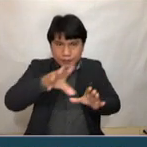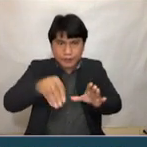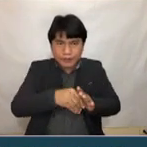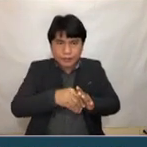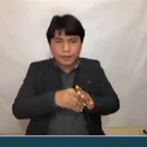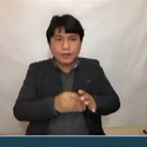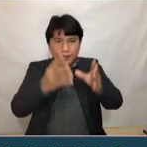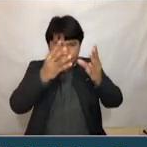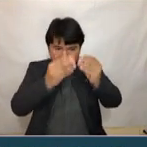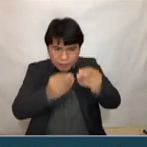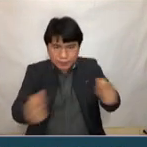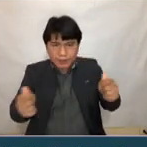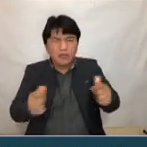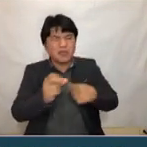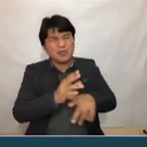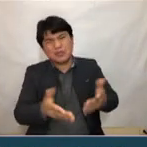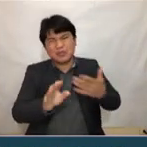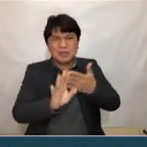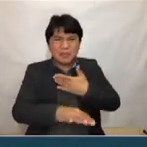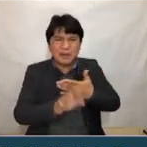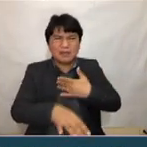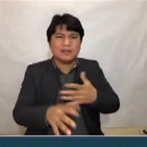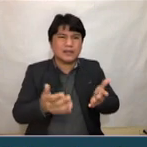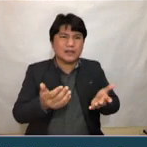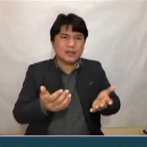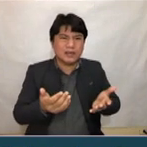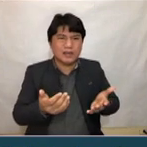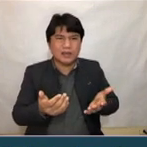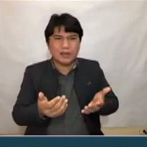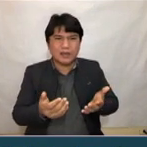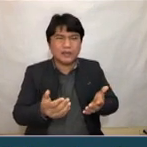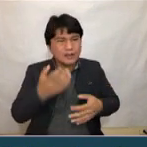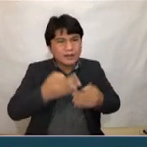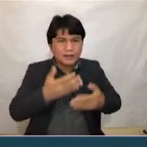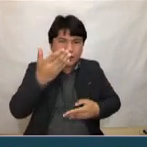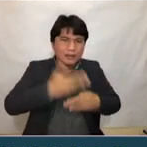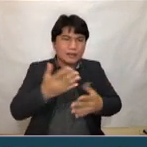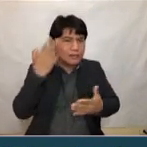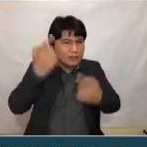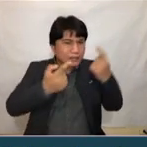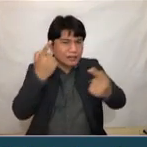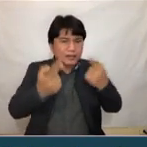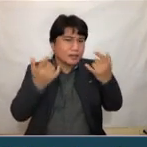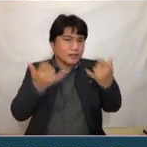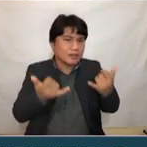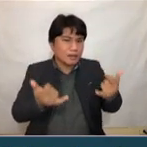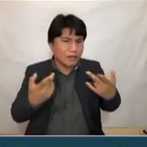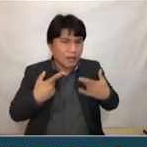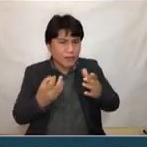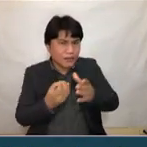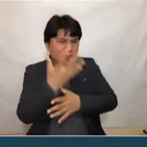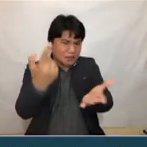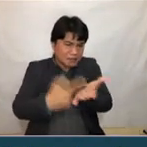go back to restrictions as far as the lockdown is concerned. So there is now a growing debate as far